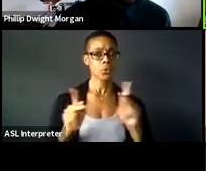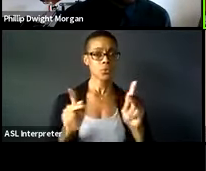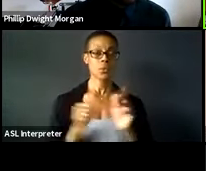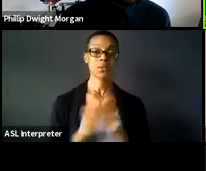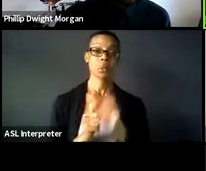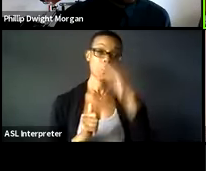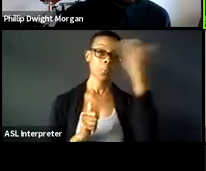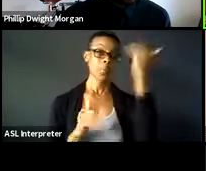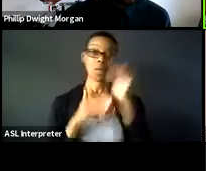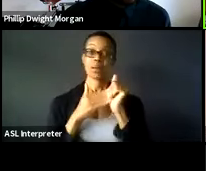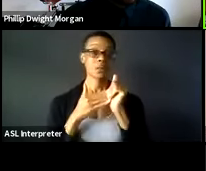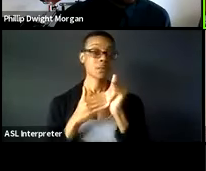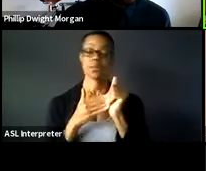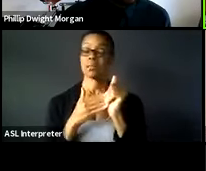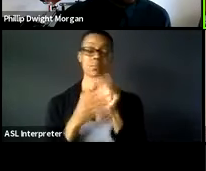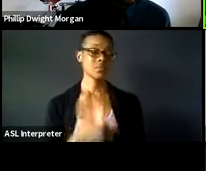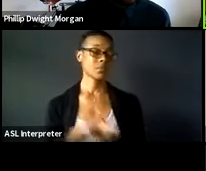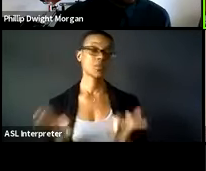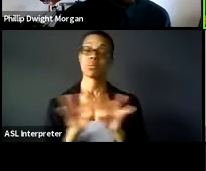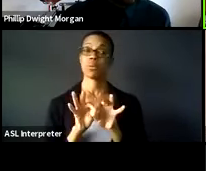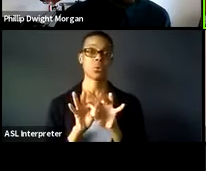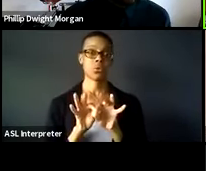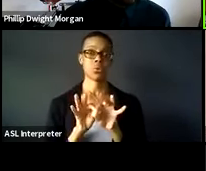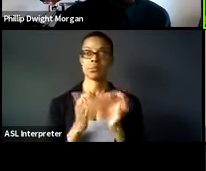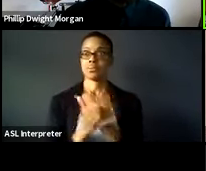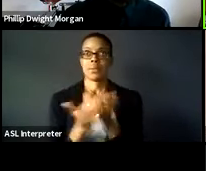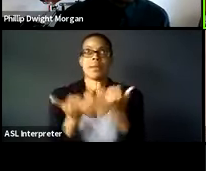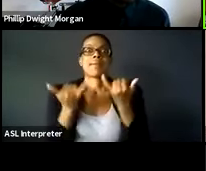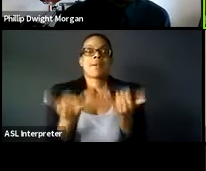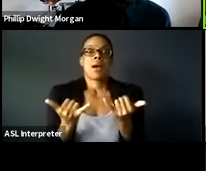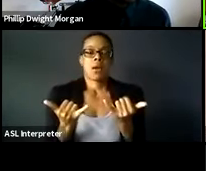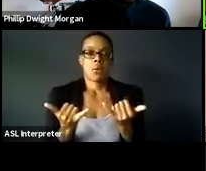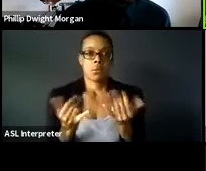leadership is important and more than ever today.